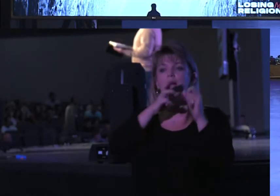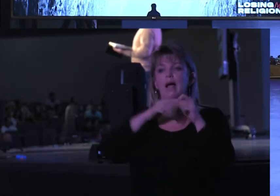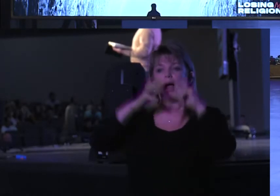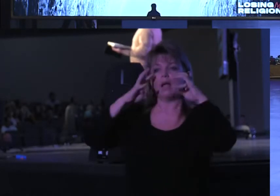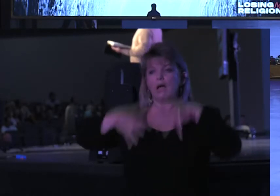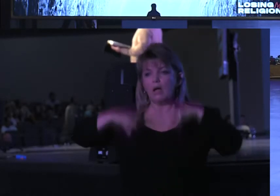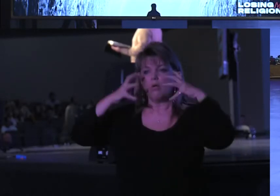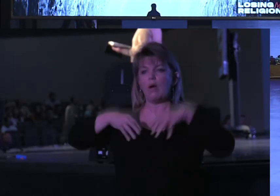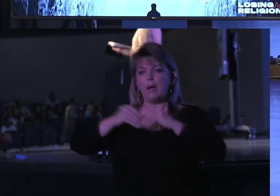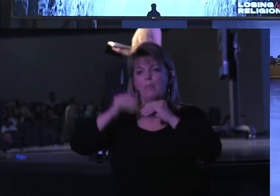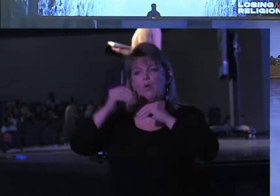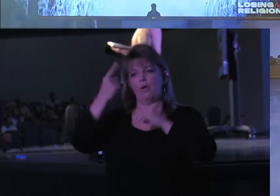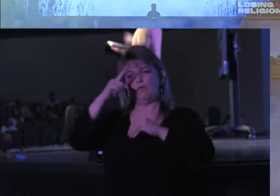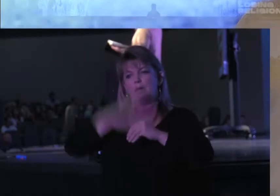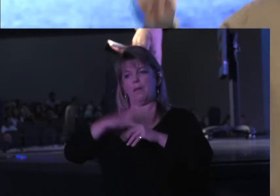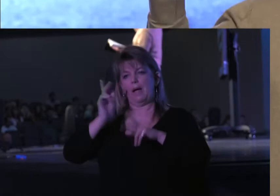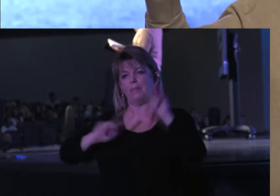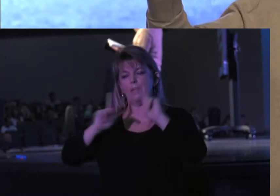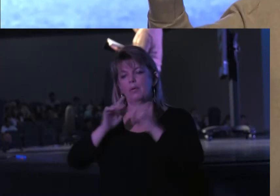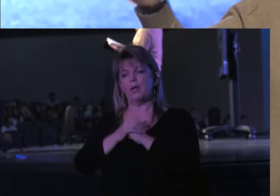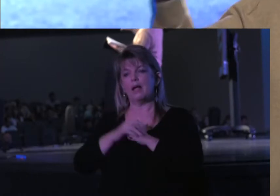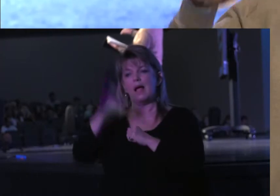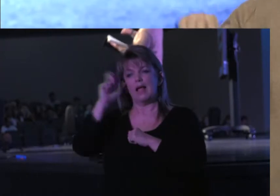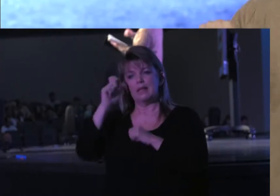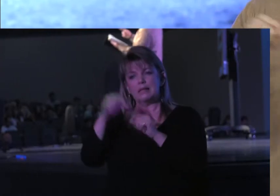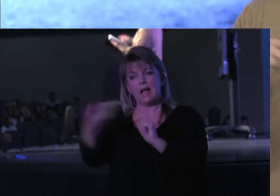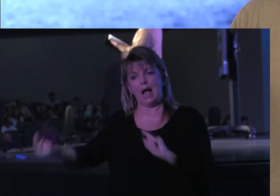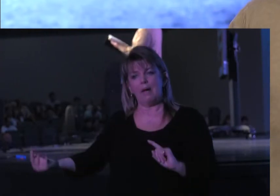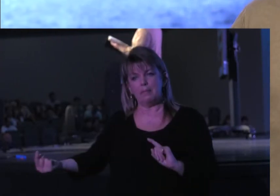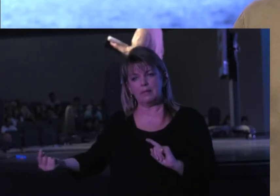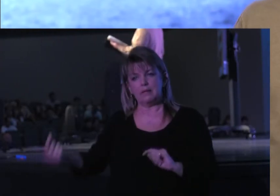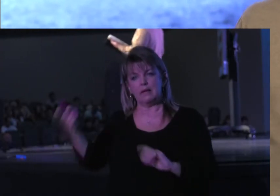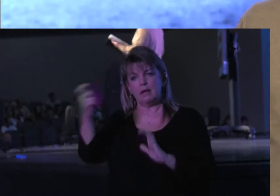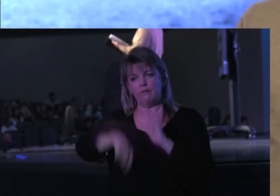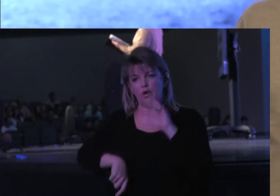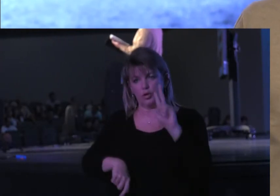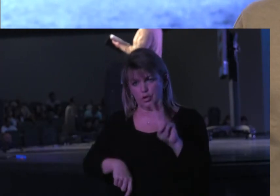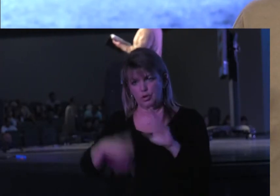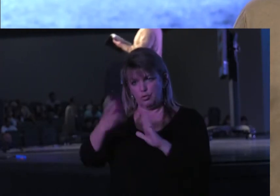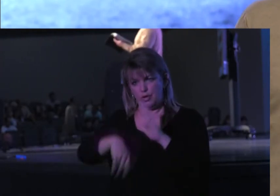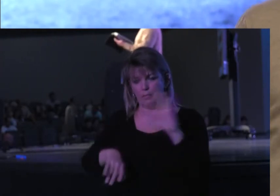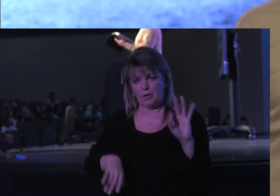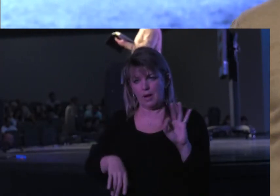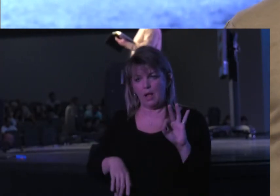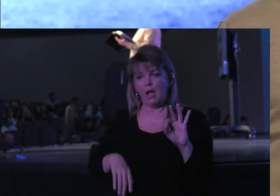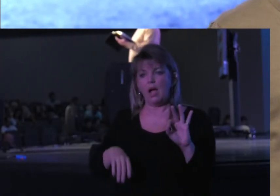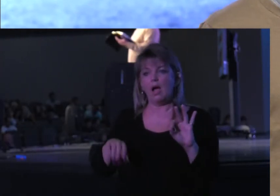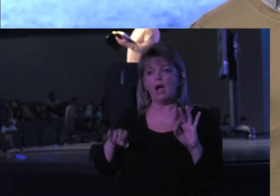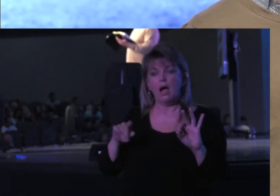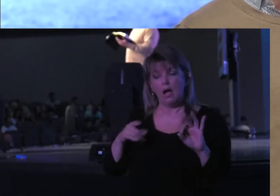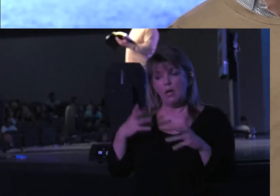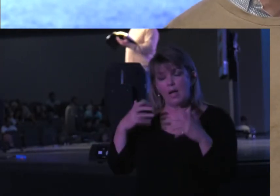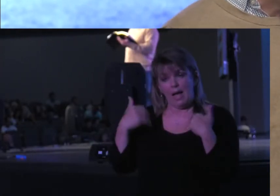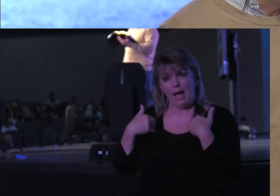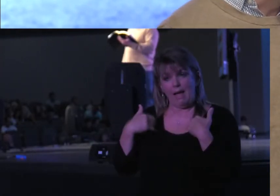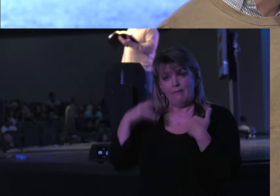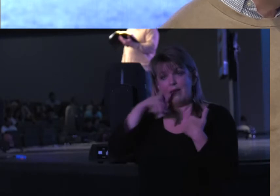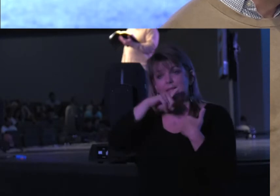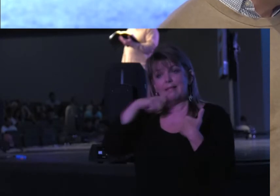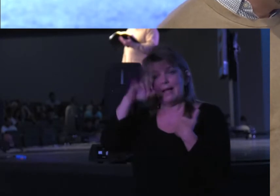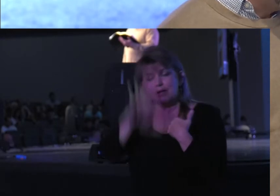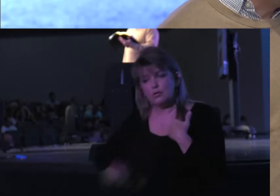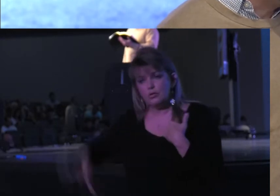cry more for my people. But then listen to the opposite in verse 2 of chapter 9. Oh, that I had in the desert a